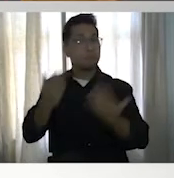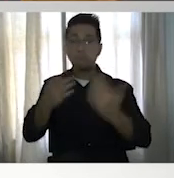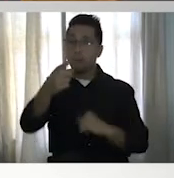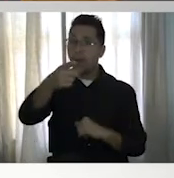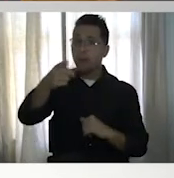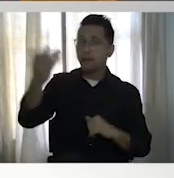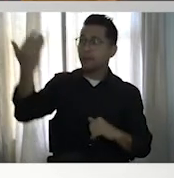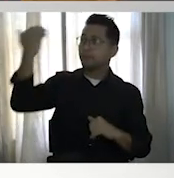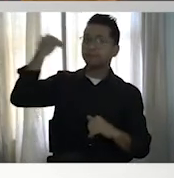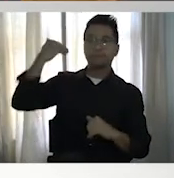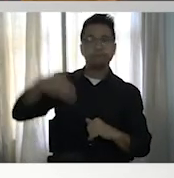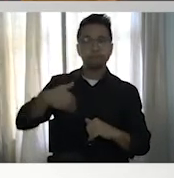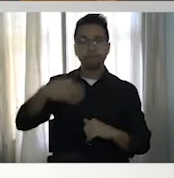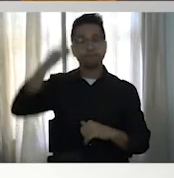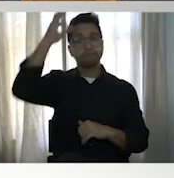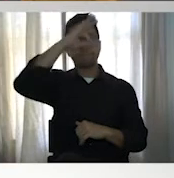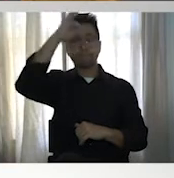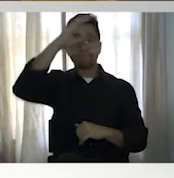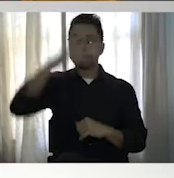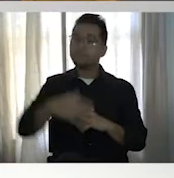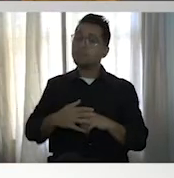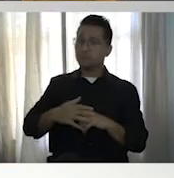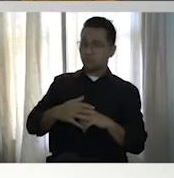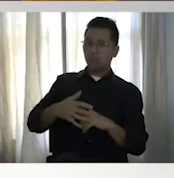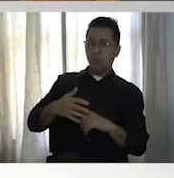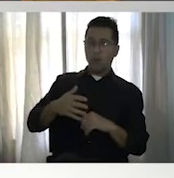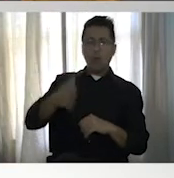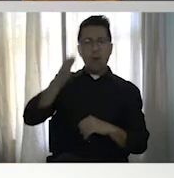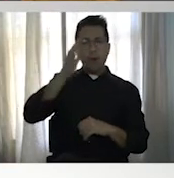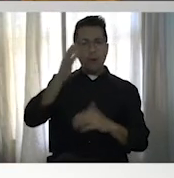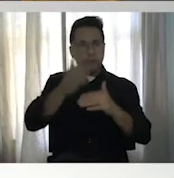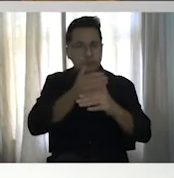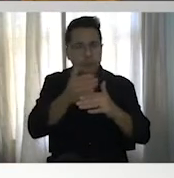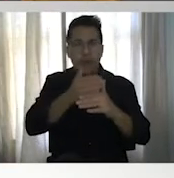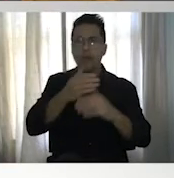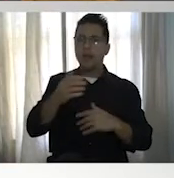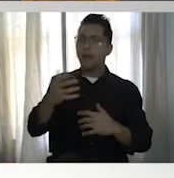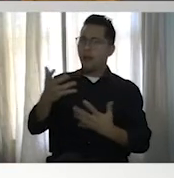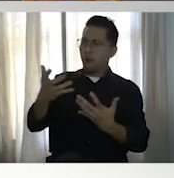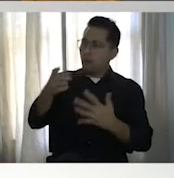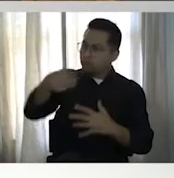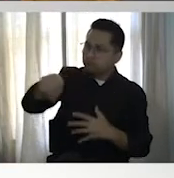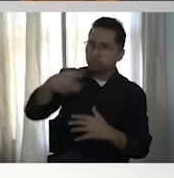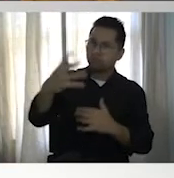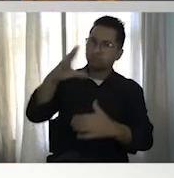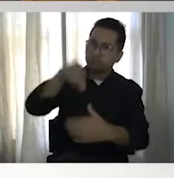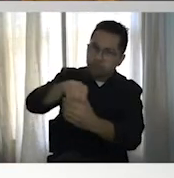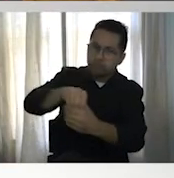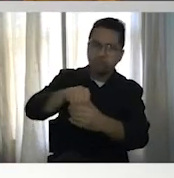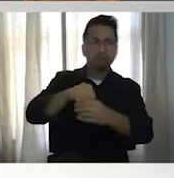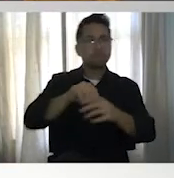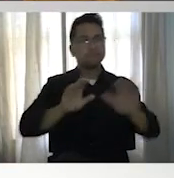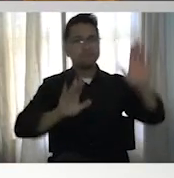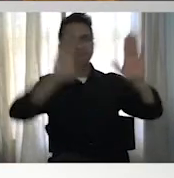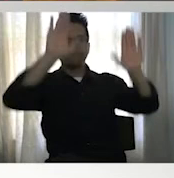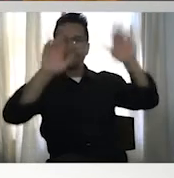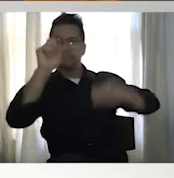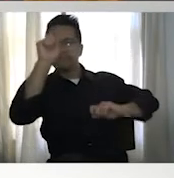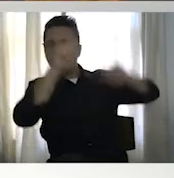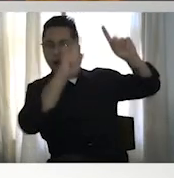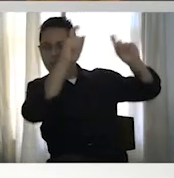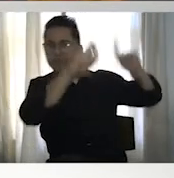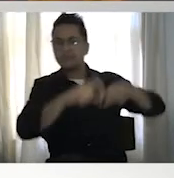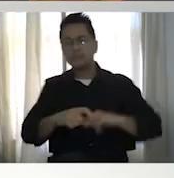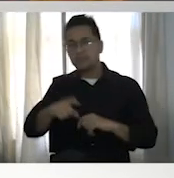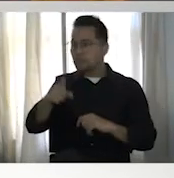before. And we're going to be sharing, and we're going to be asking you to participate a little bit. And so we hope, as well as